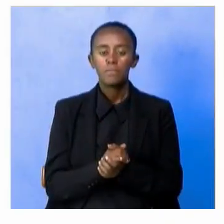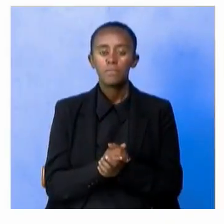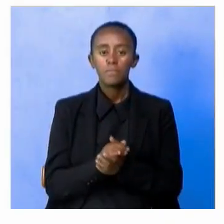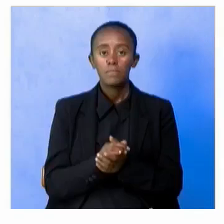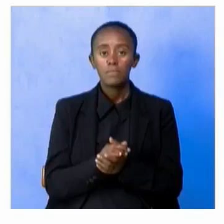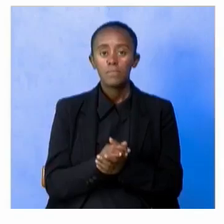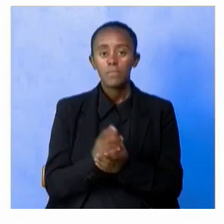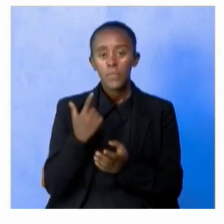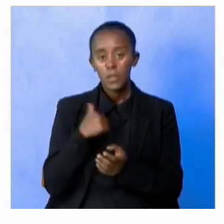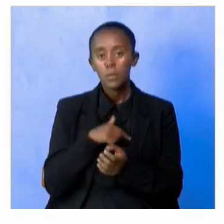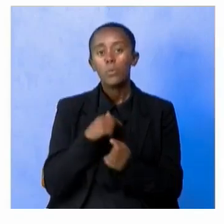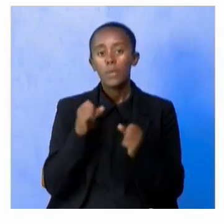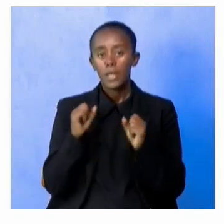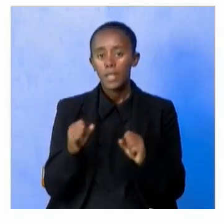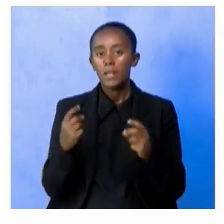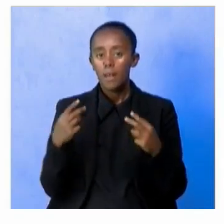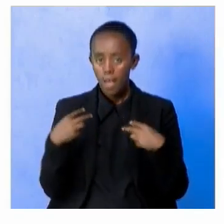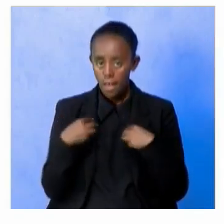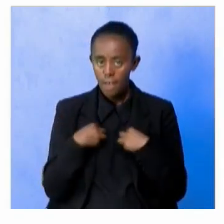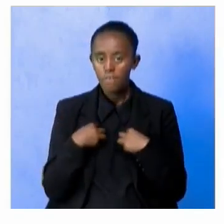We can have